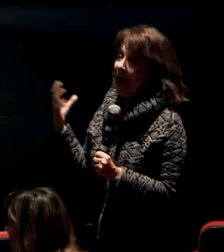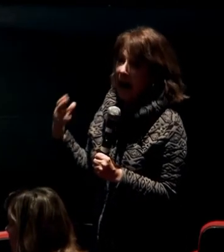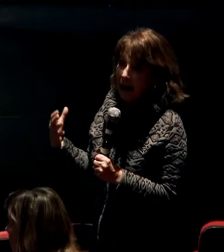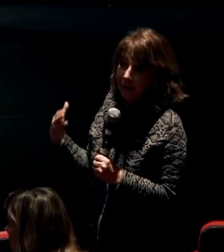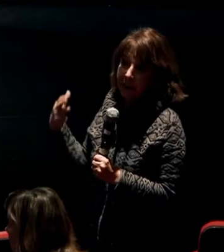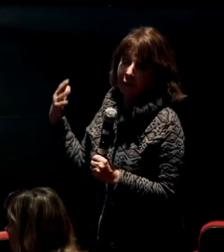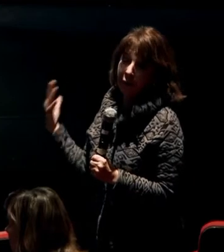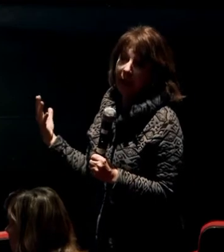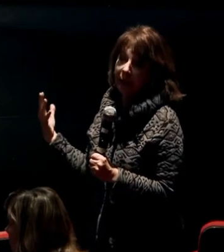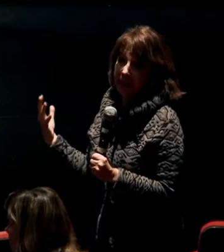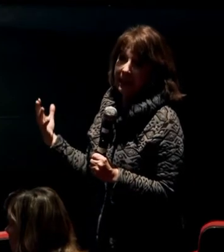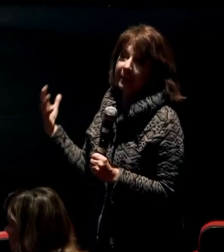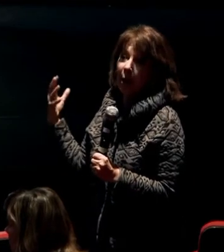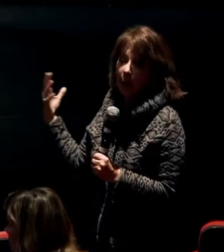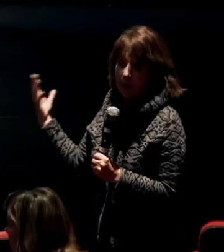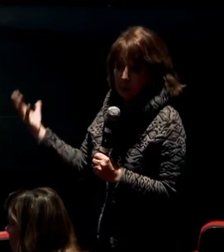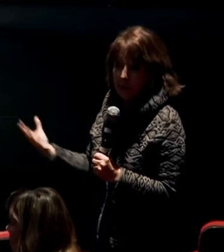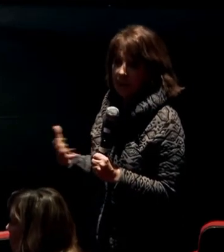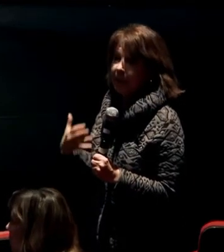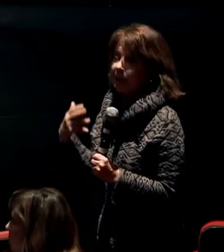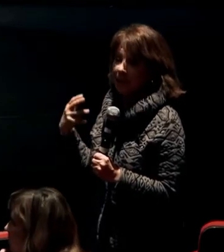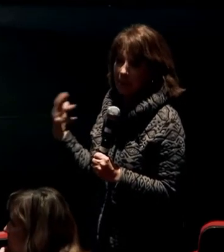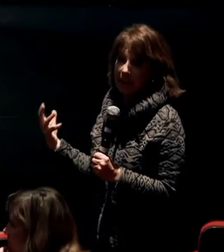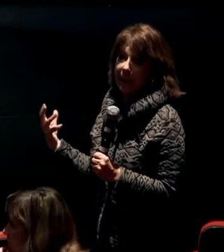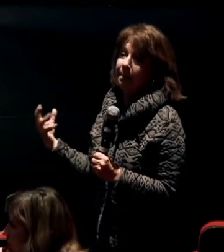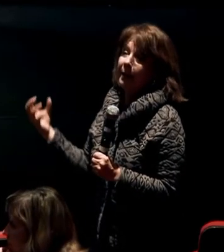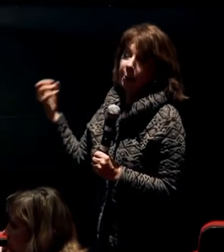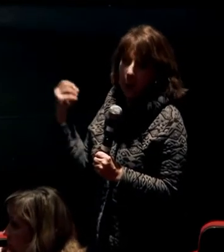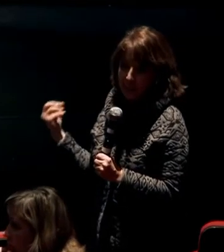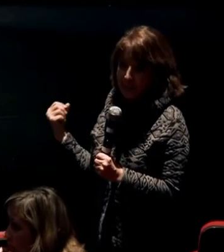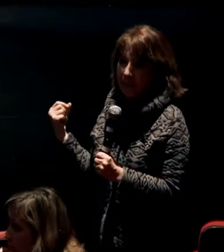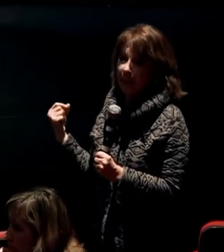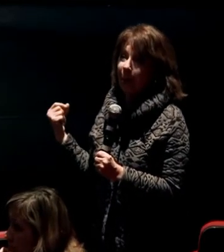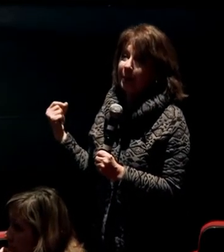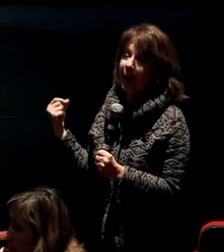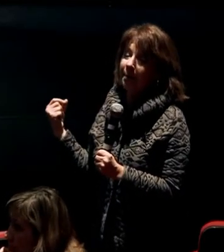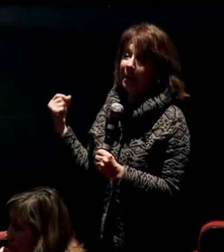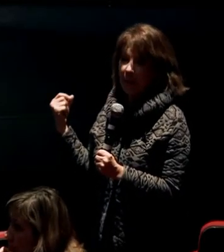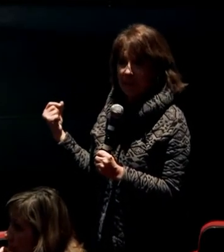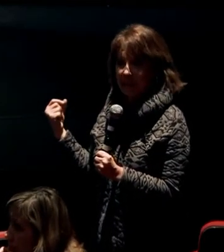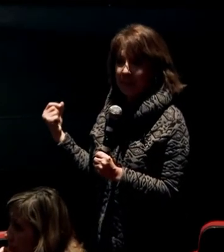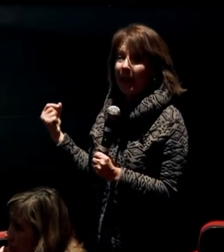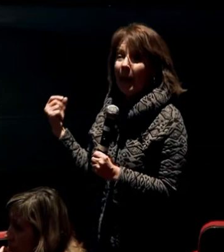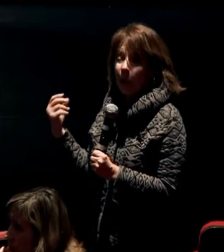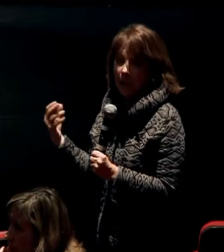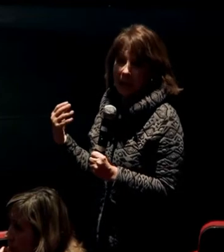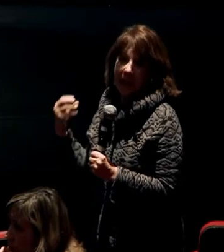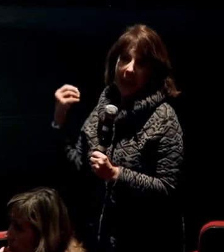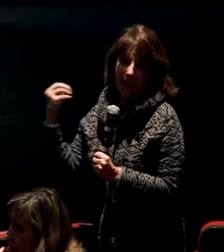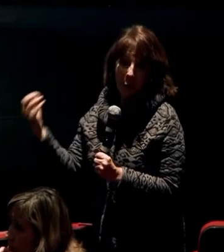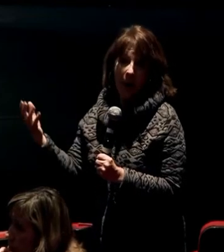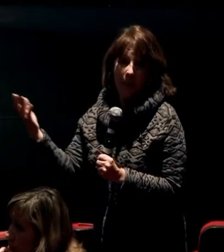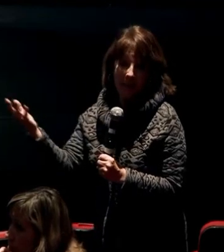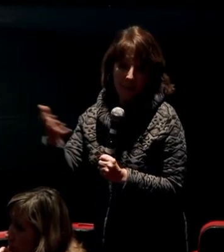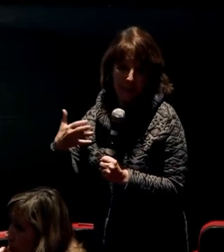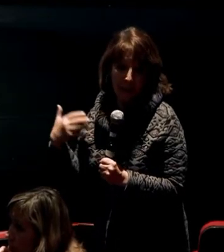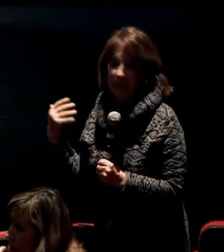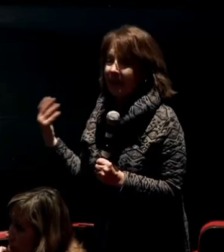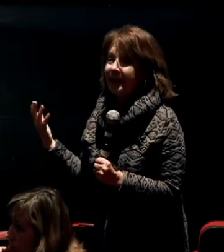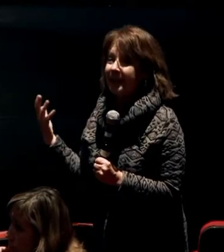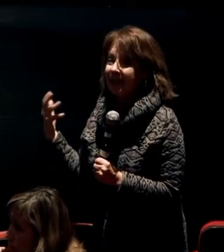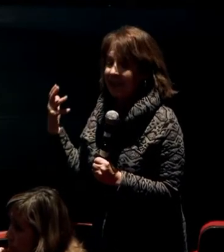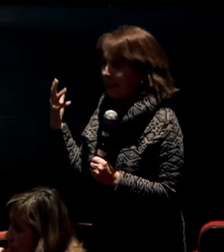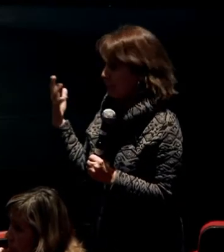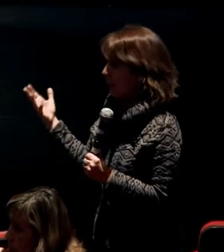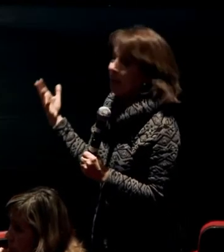for a half day to 5 days. And on those visits, we certainly expect they're not going to spend all the time in the museum. We'll be cooperating with